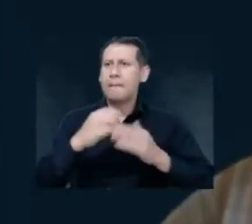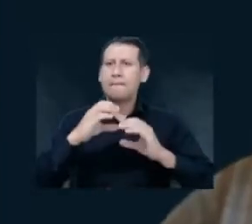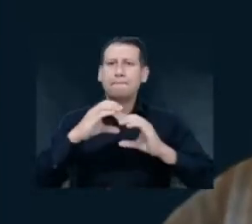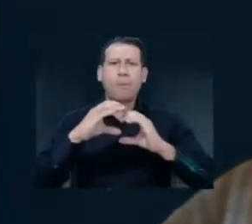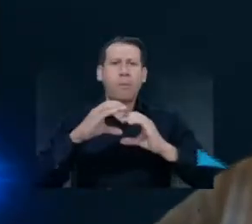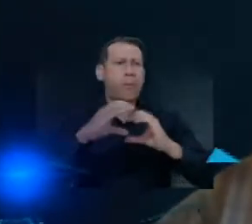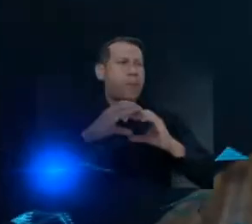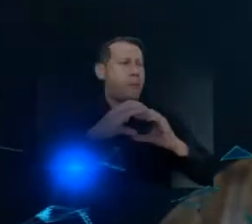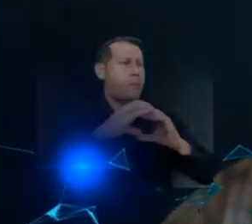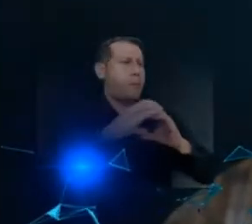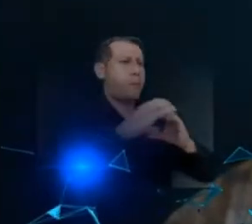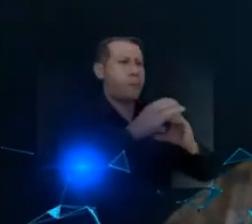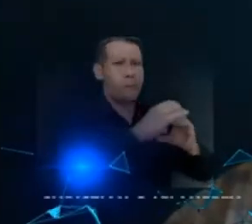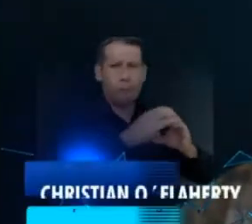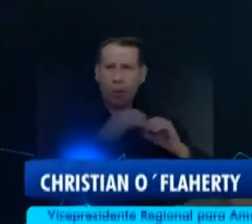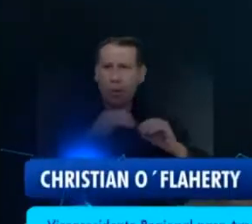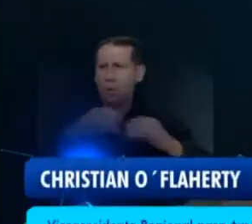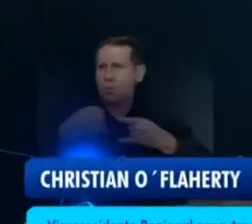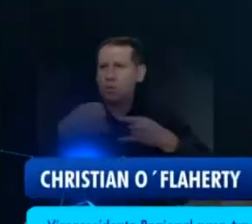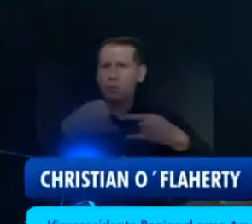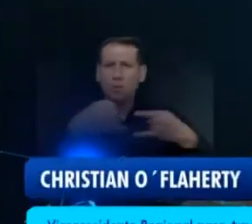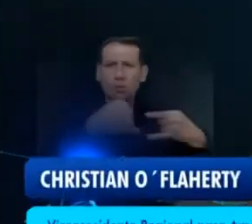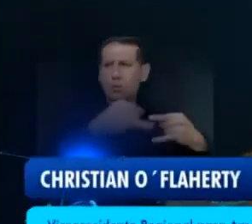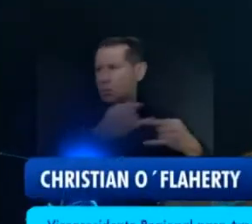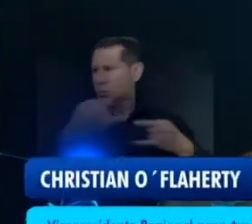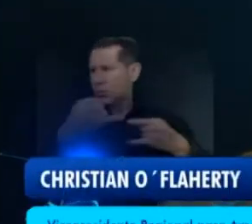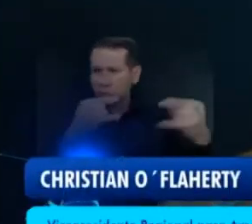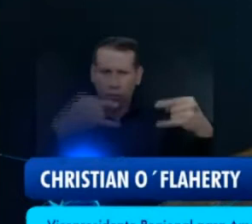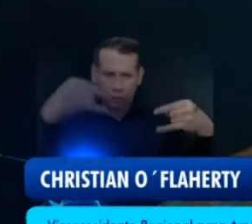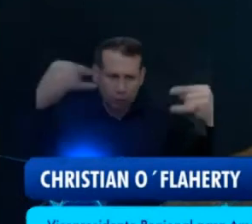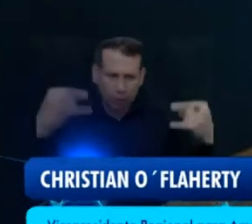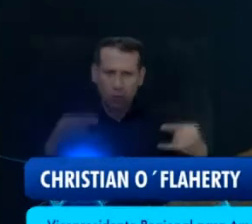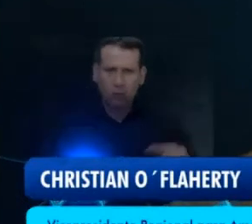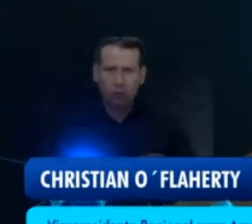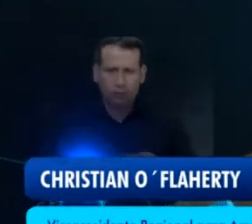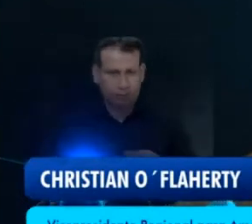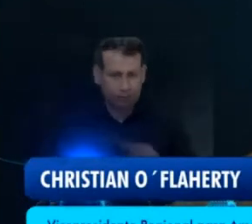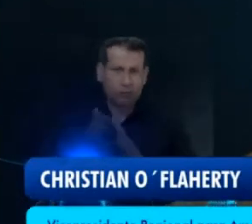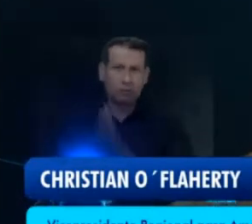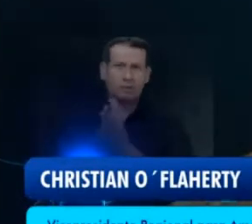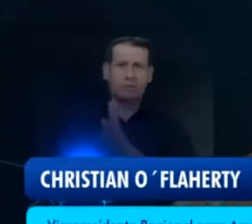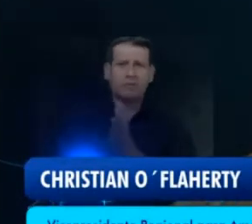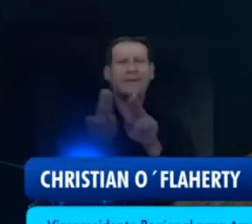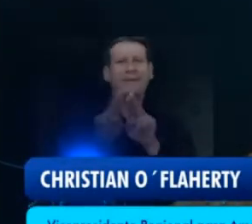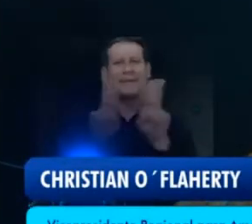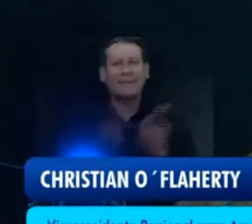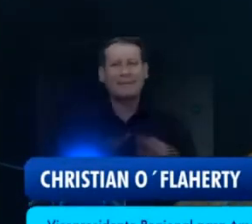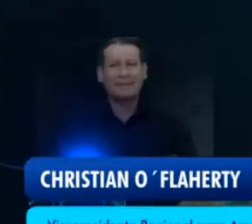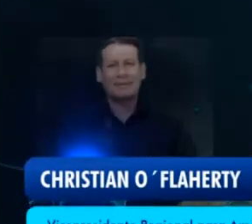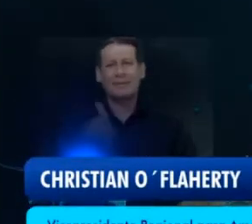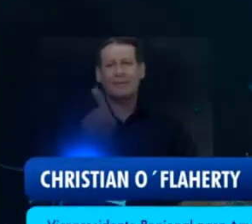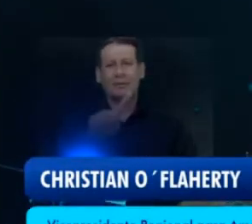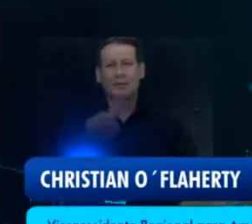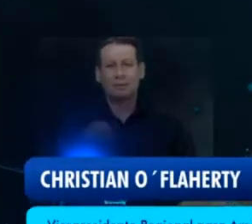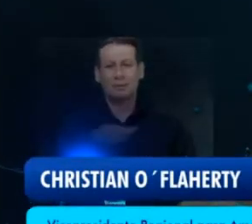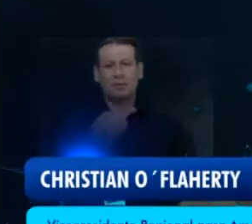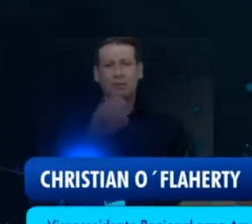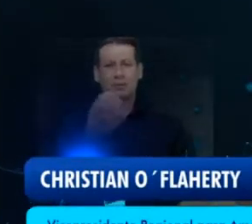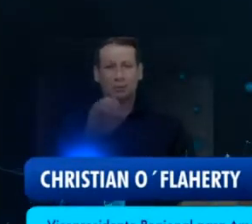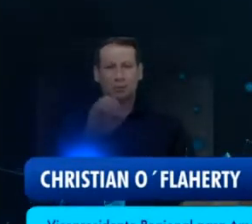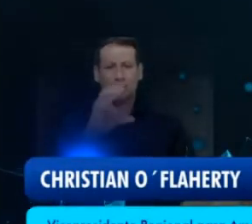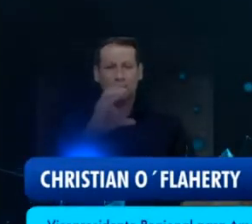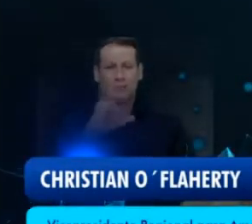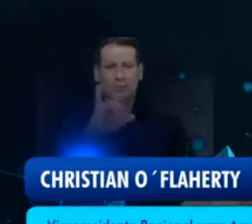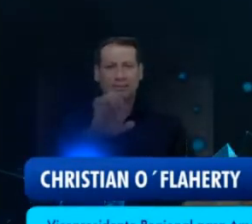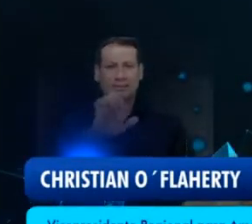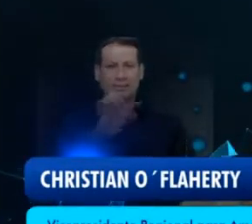digital divide in the rural areas. And of course, I would like to start with the internet society and why we are so interested